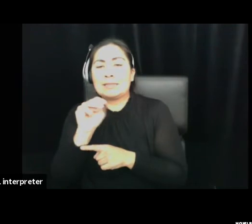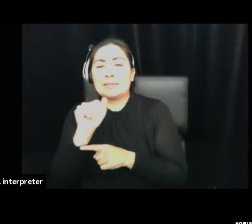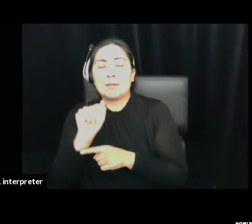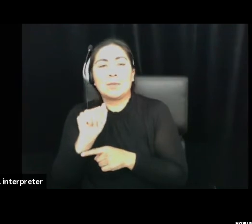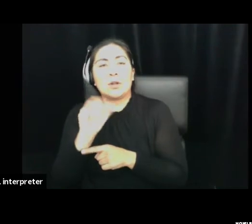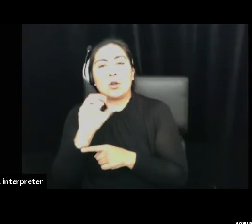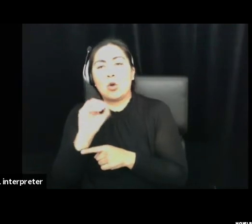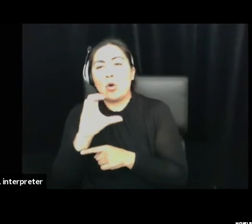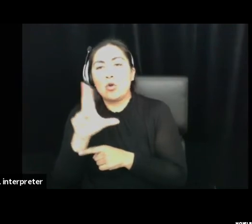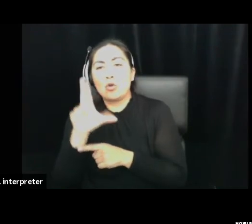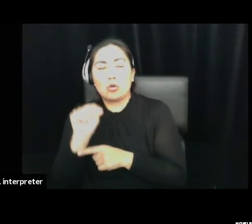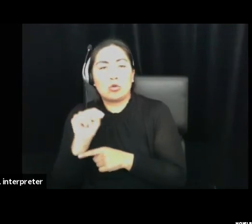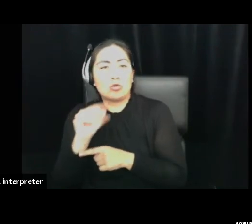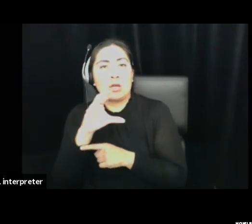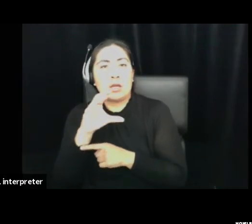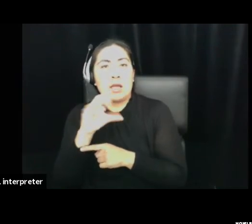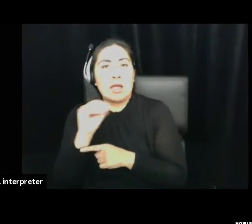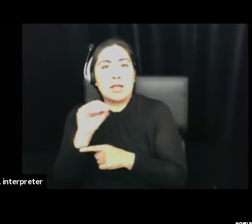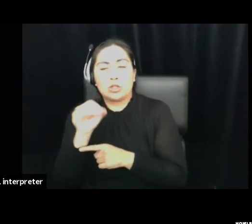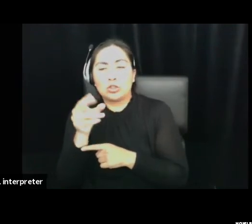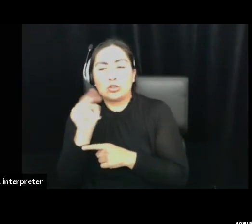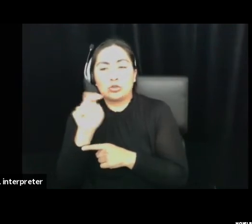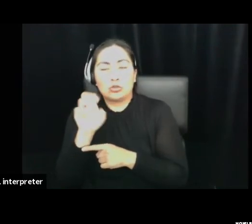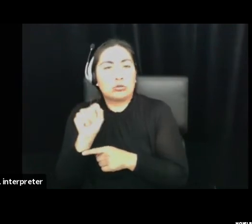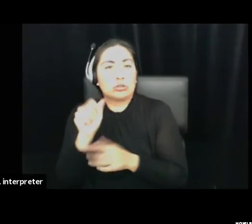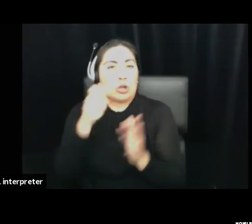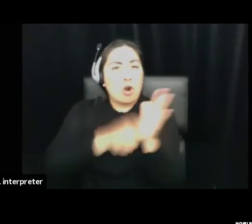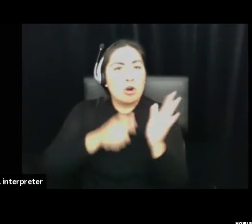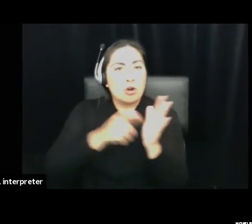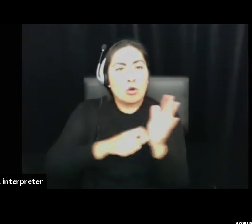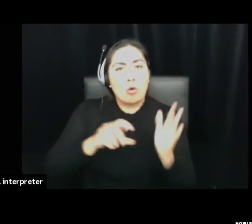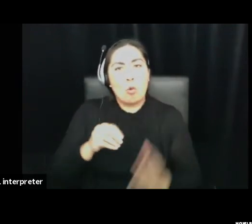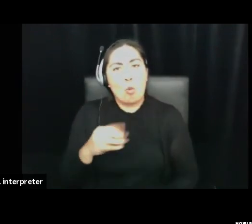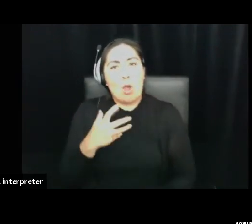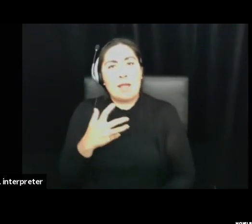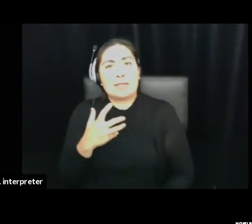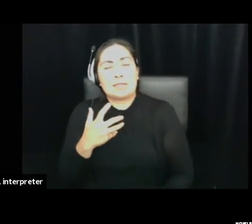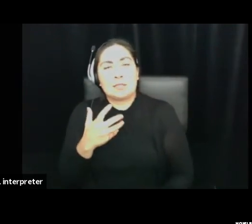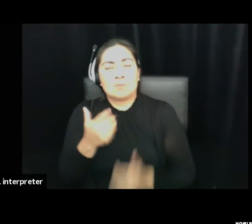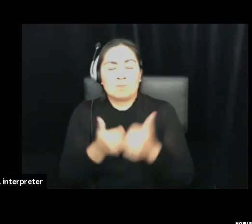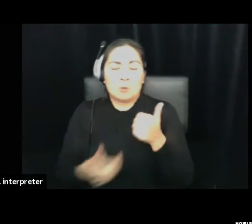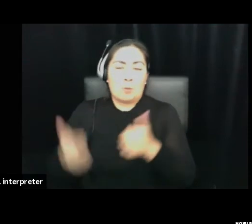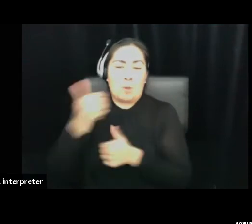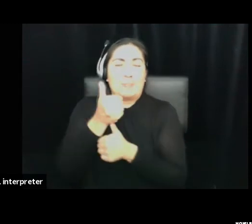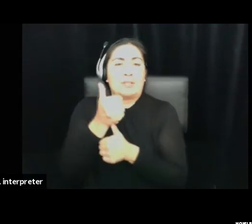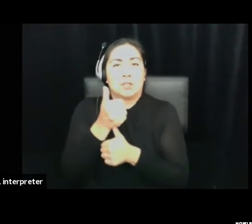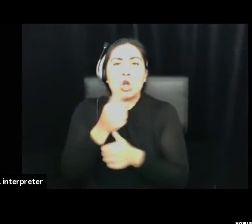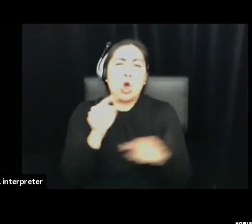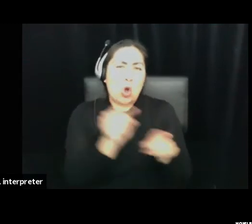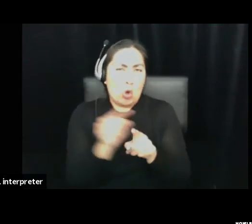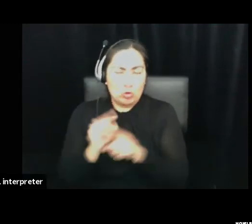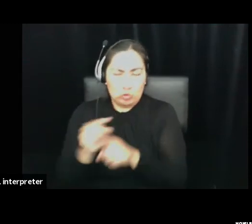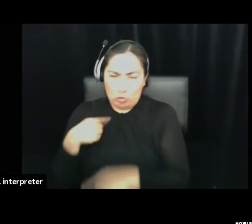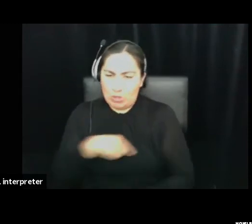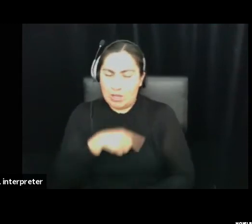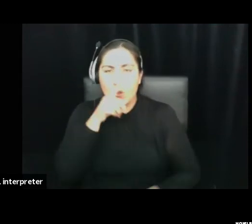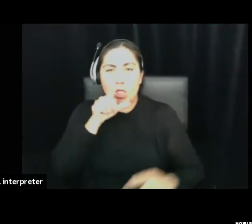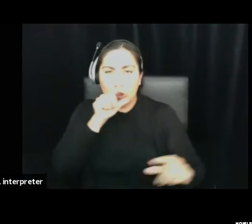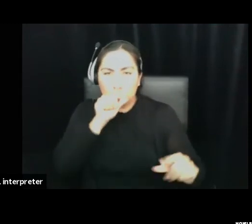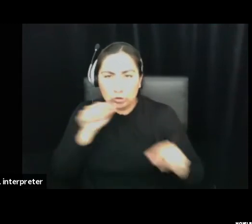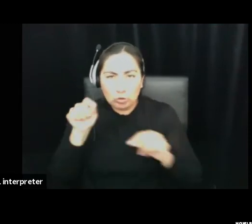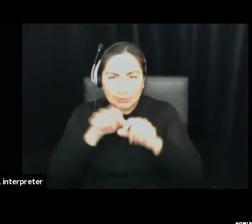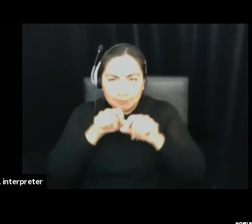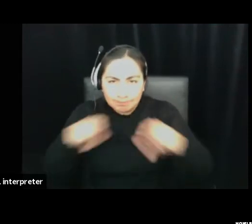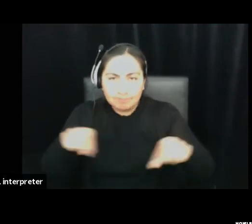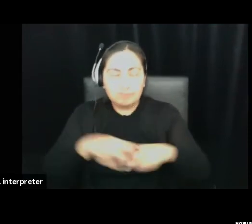article, White Supremacy Culture, which will also be tweeted out. Quote, notice